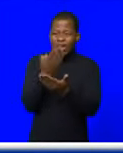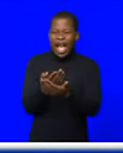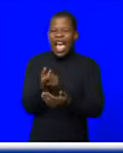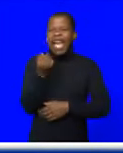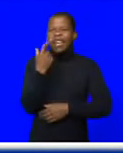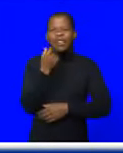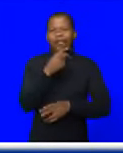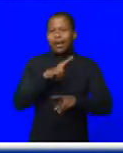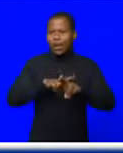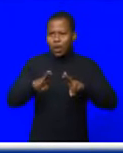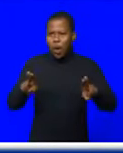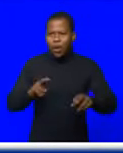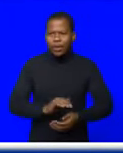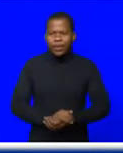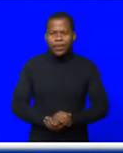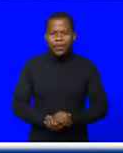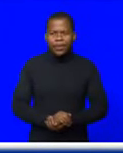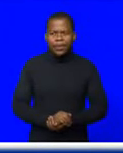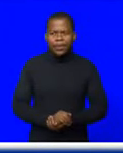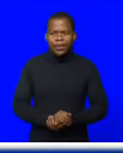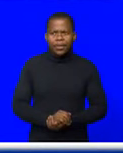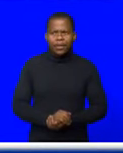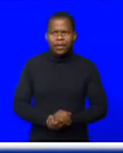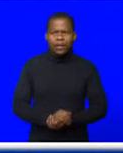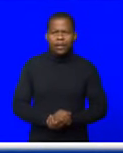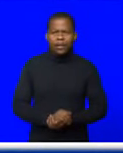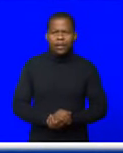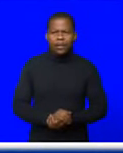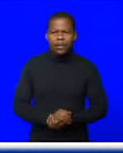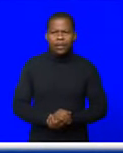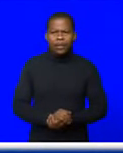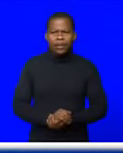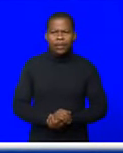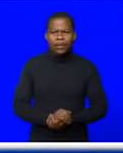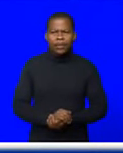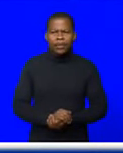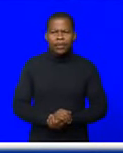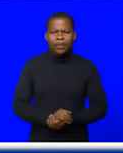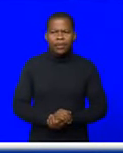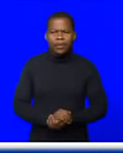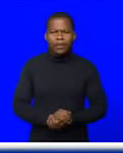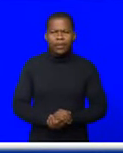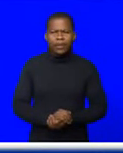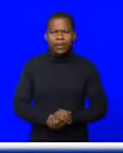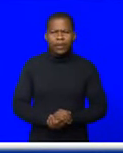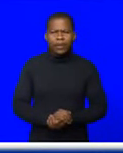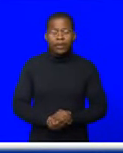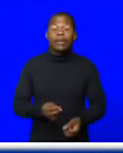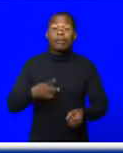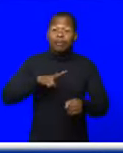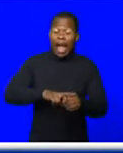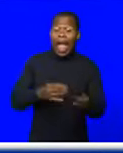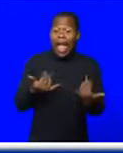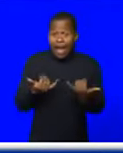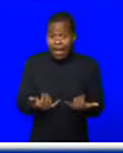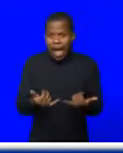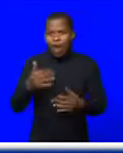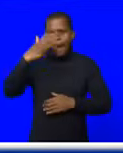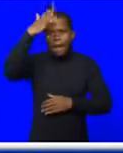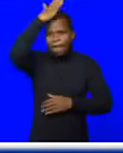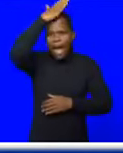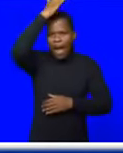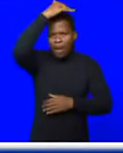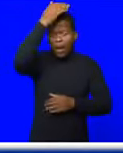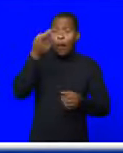support received an even greater impact because we chose to put in the hard work which has resulted in our graduation today. Lo